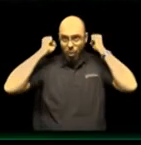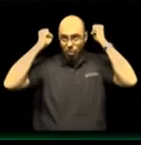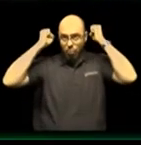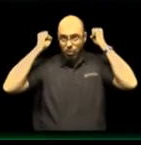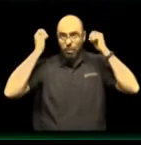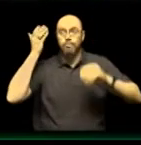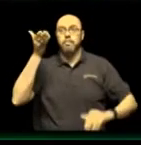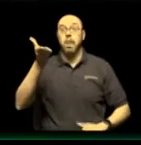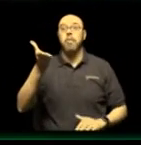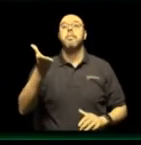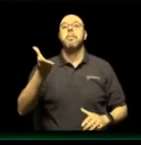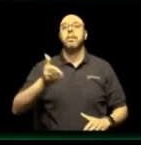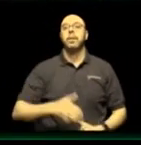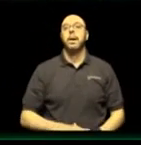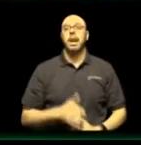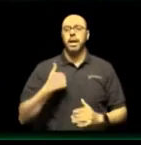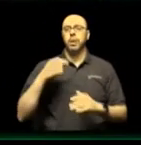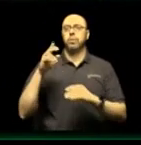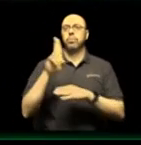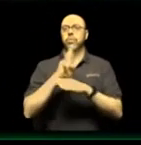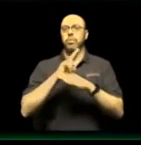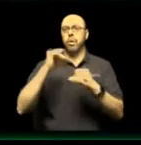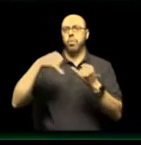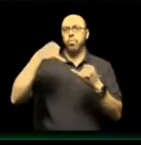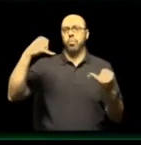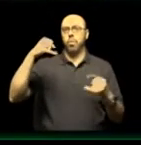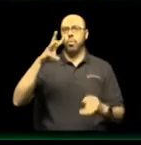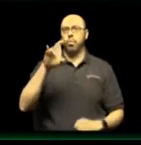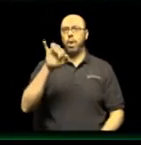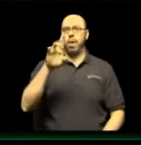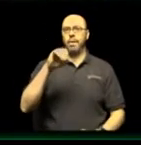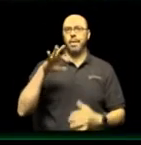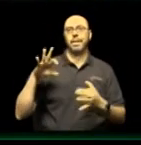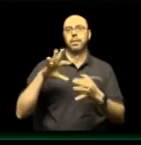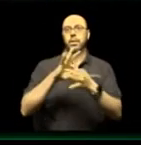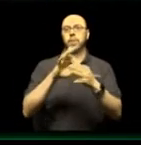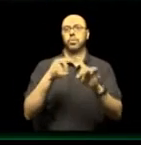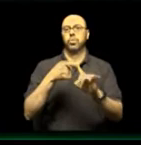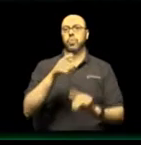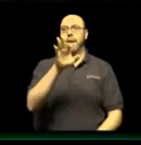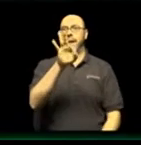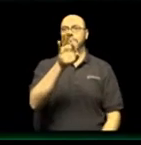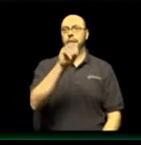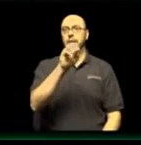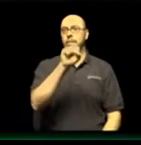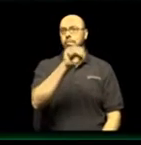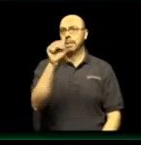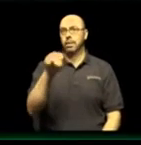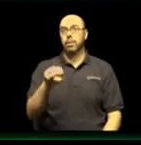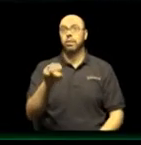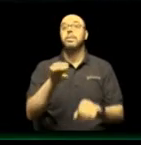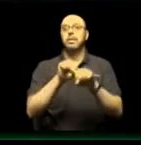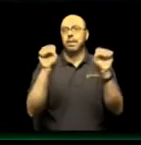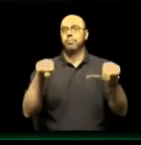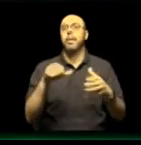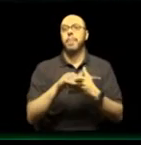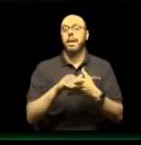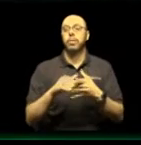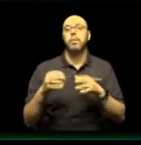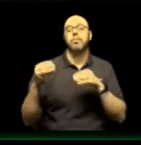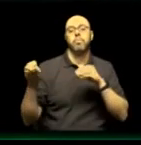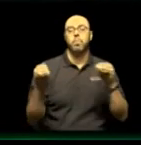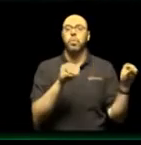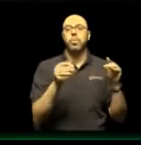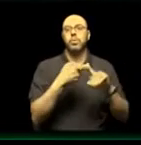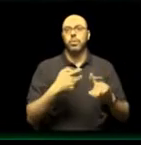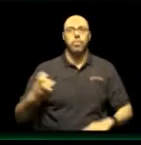use this wire and go to the FM system, and then it transfer to my Cochlear program, and go